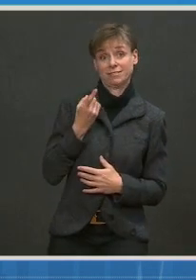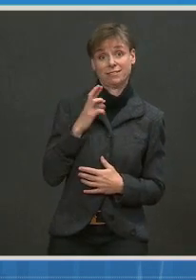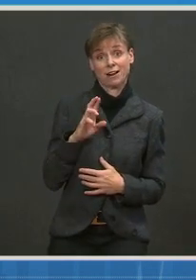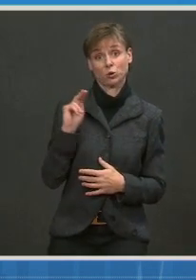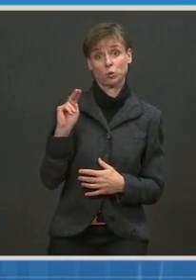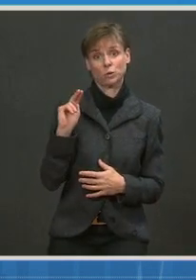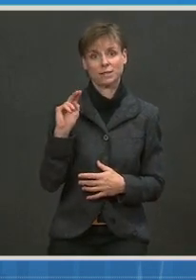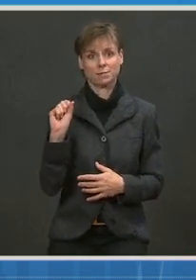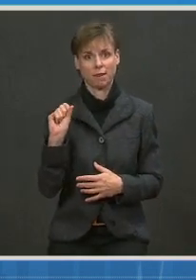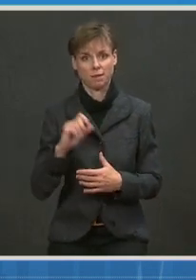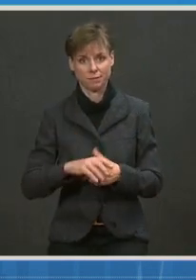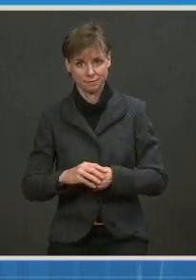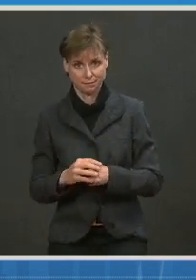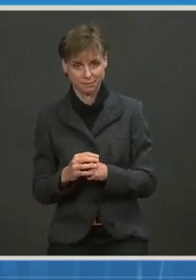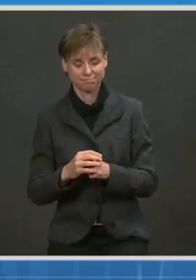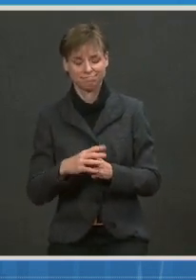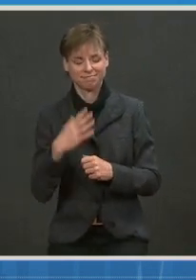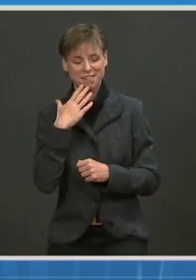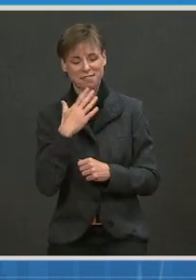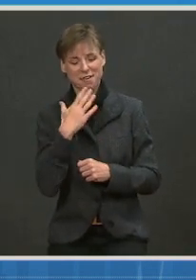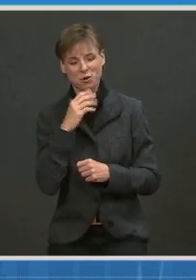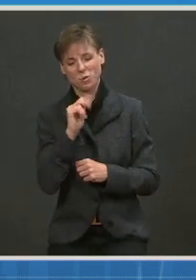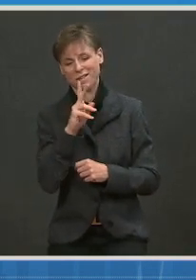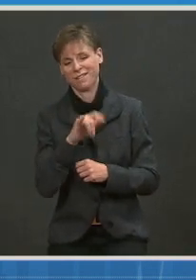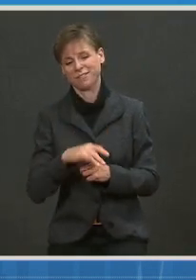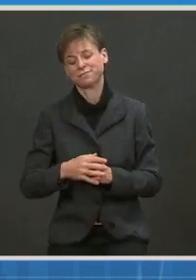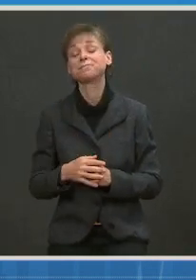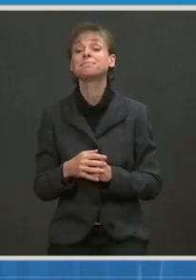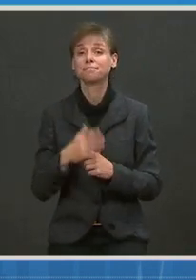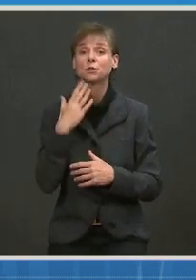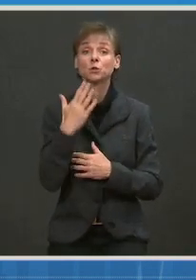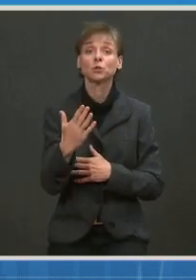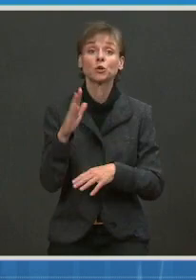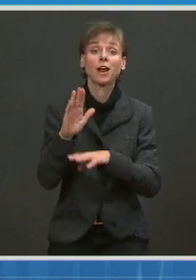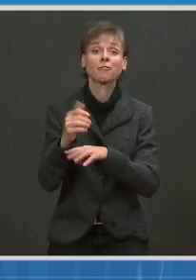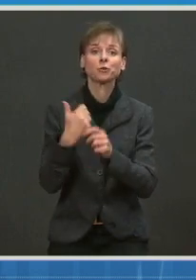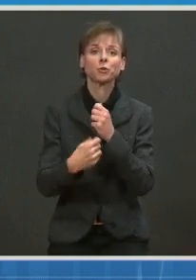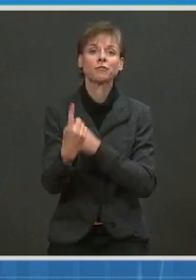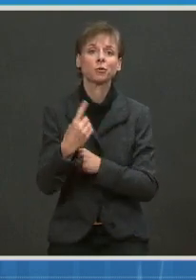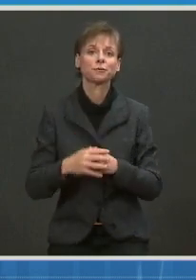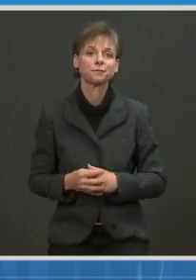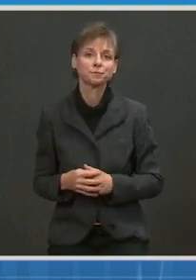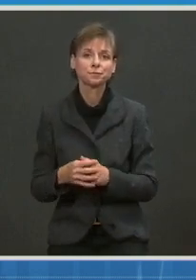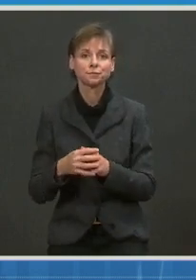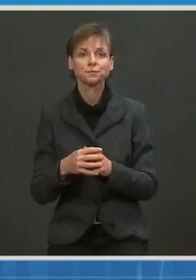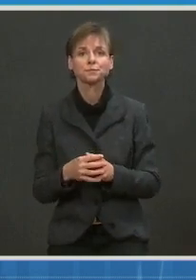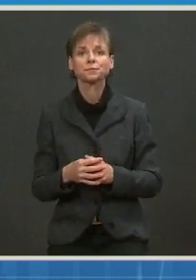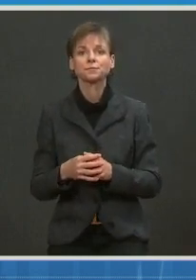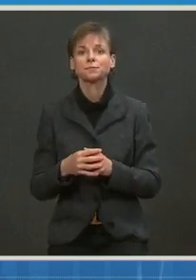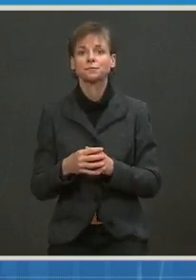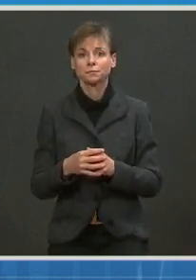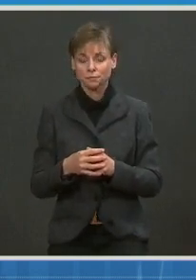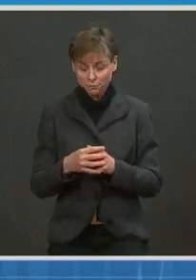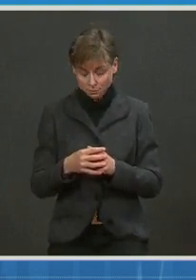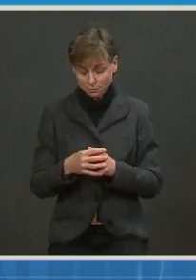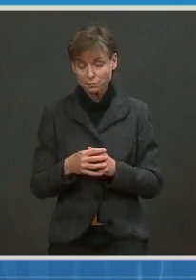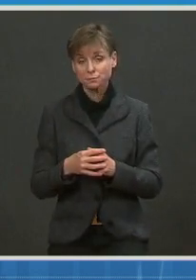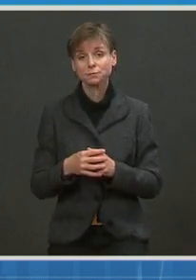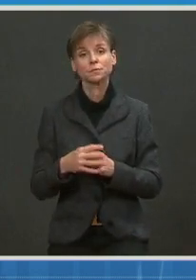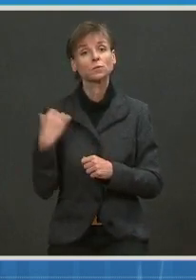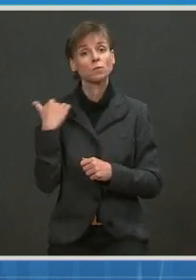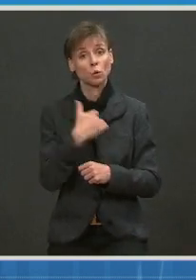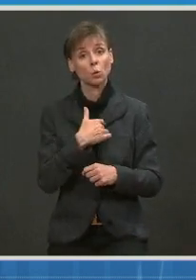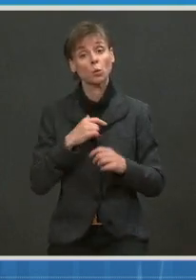Nunez-Smith. Thanks so much, Andy. And good afternoon, everyone. As Andy said, we are continuing to